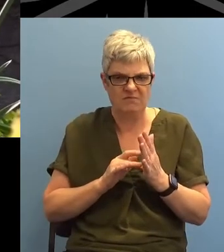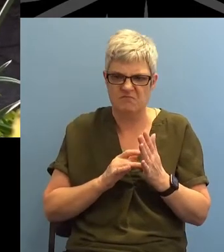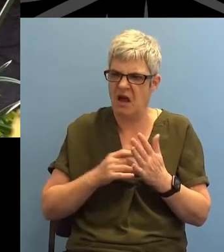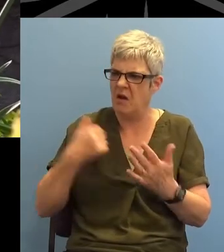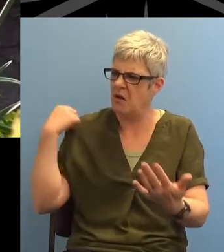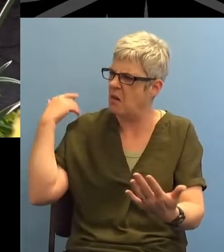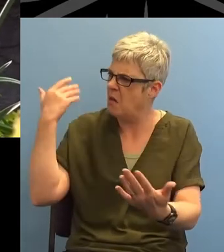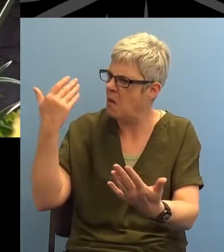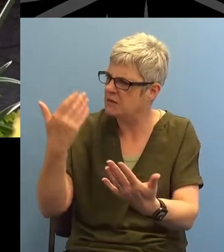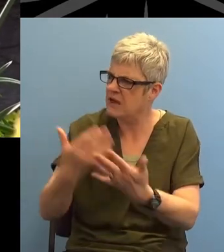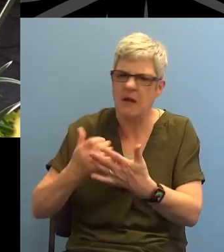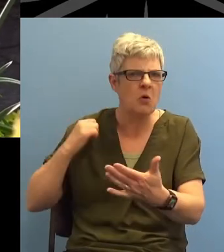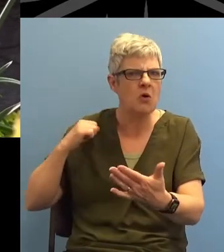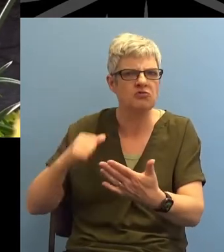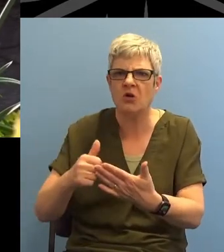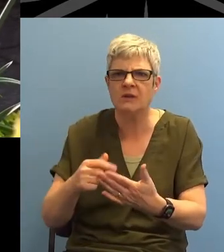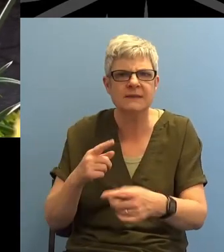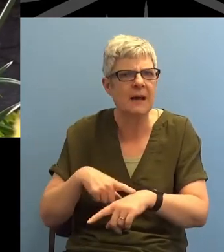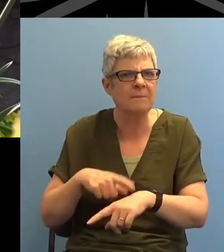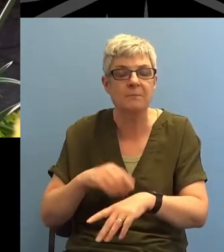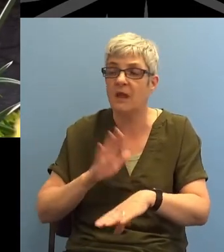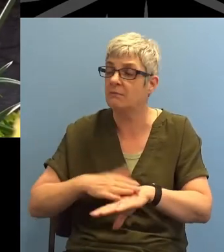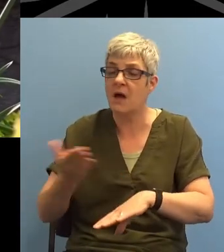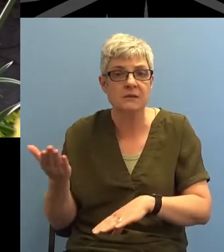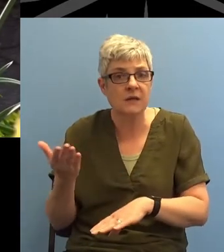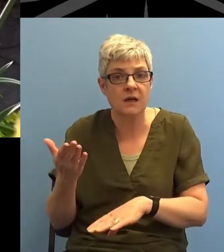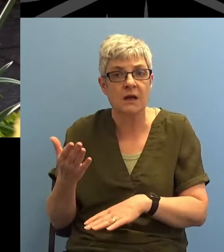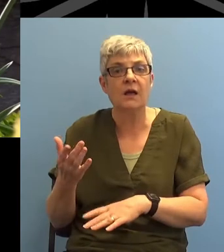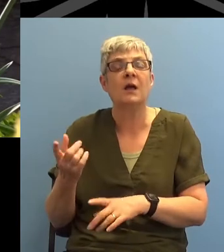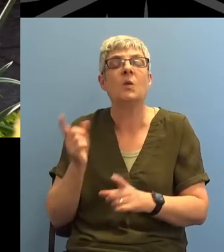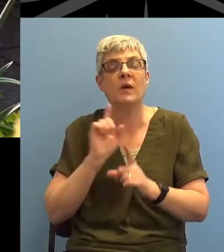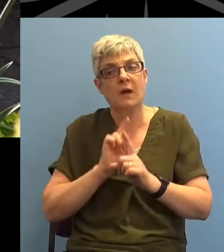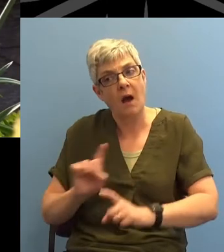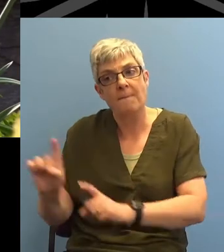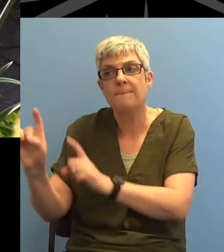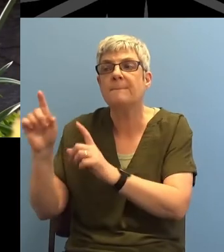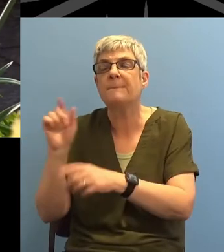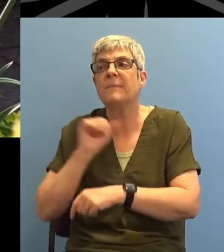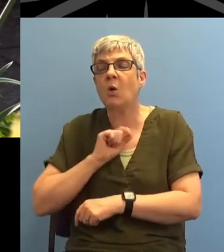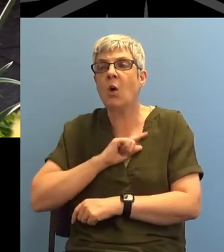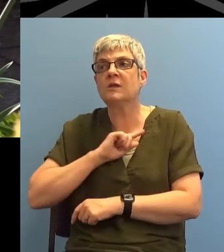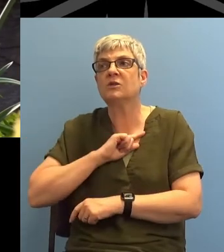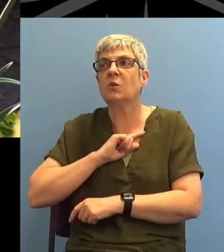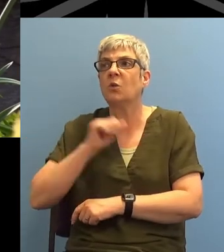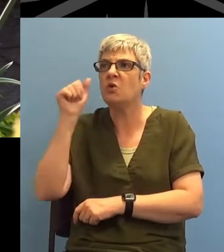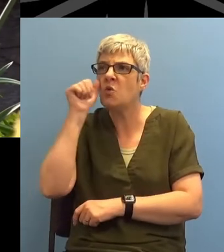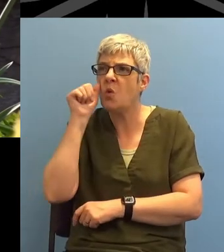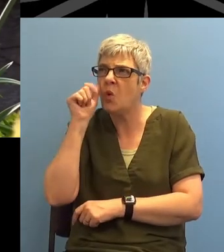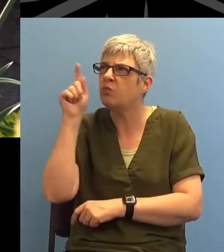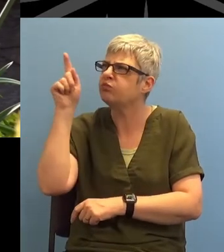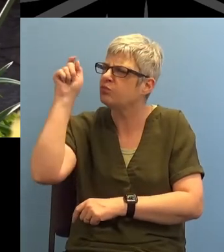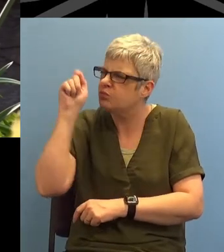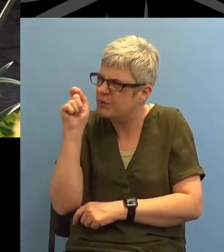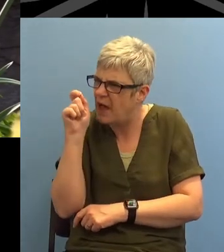path. We come because we know you a little, and we would like to know you better.